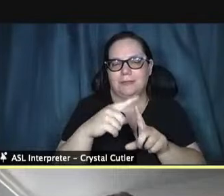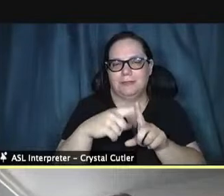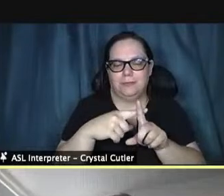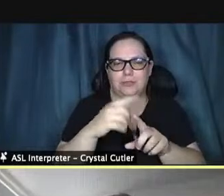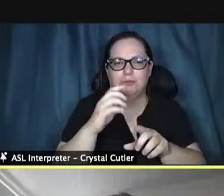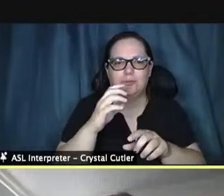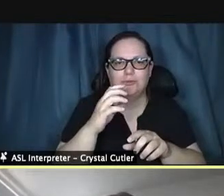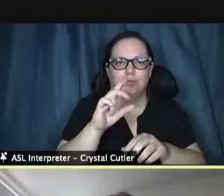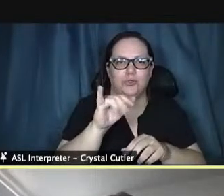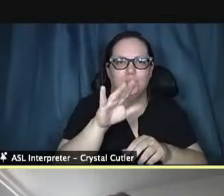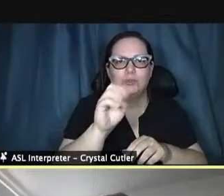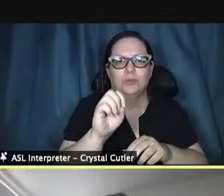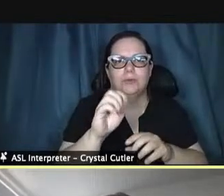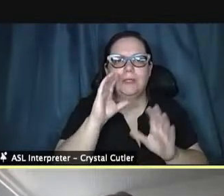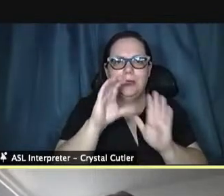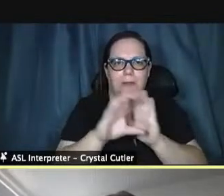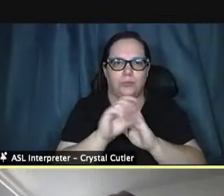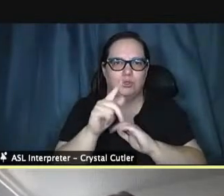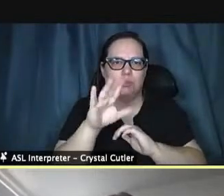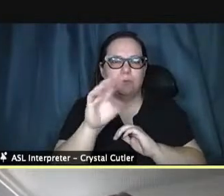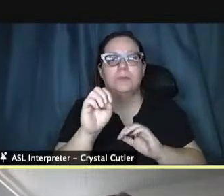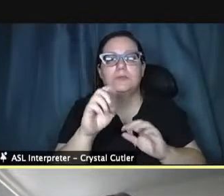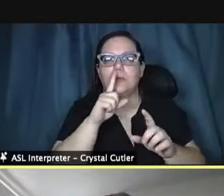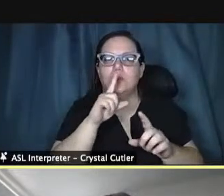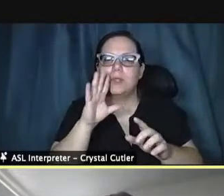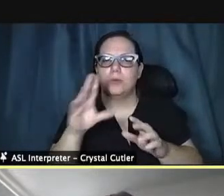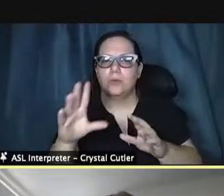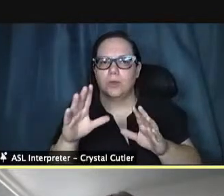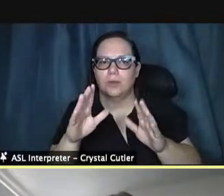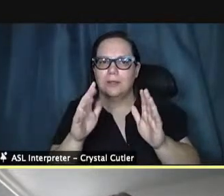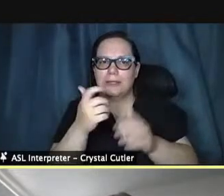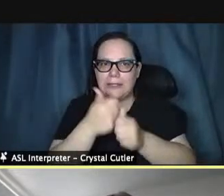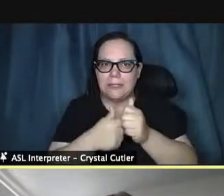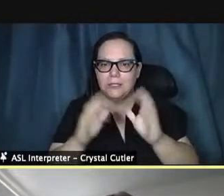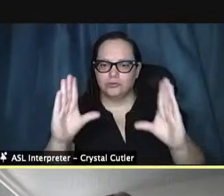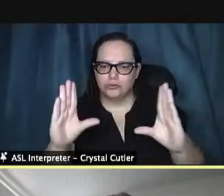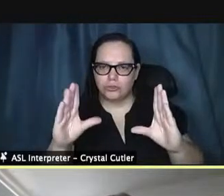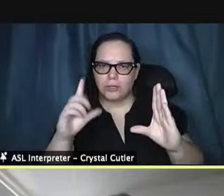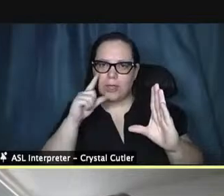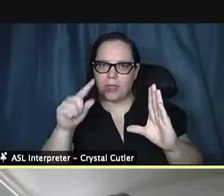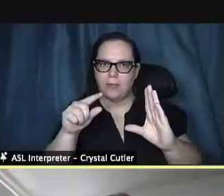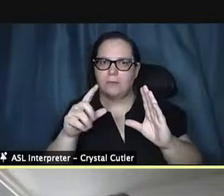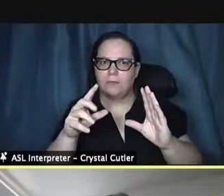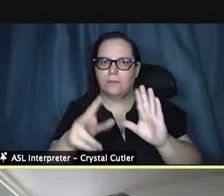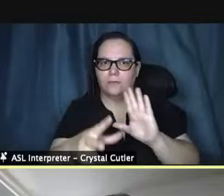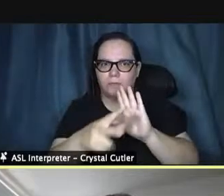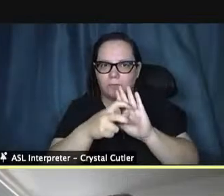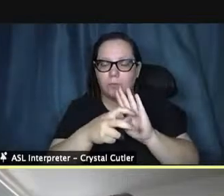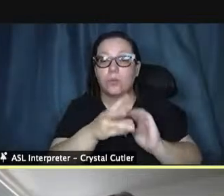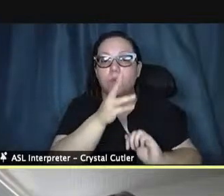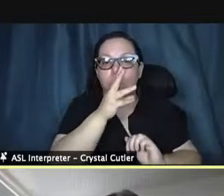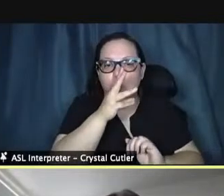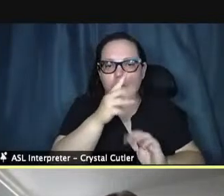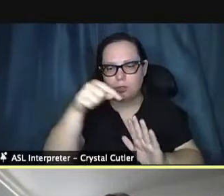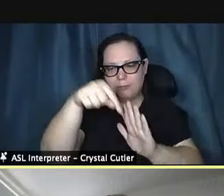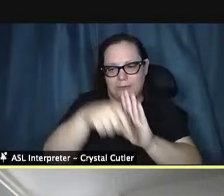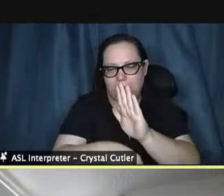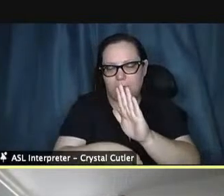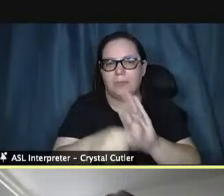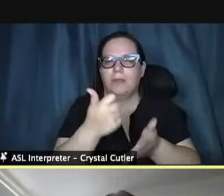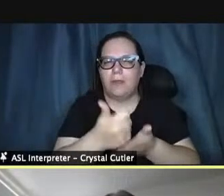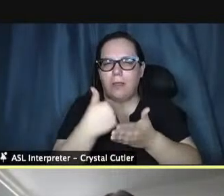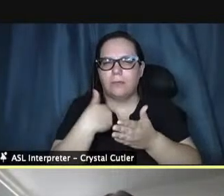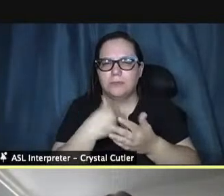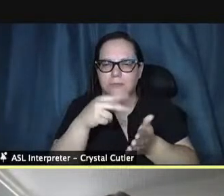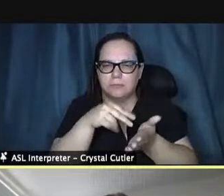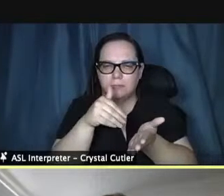form of water and of the absorption band depth that allows us to calculate the abundance, determine whether it's ice